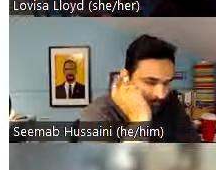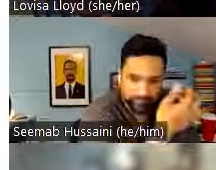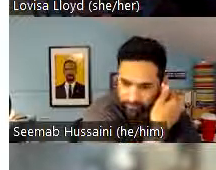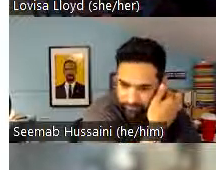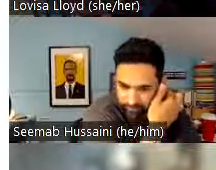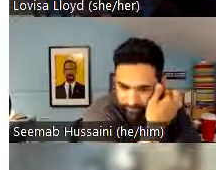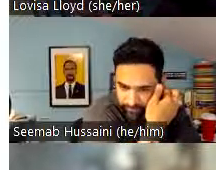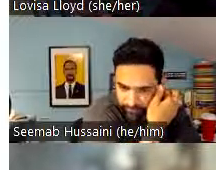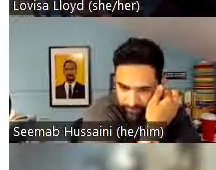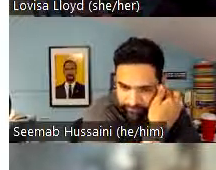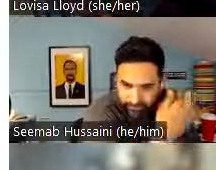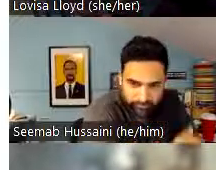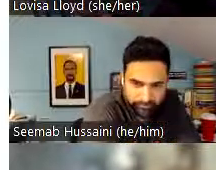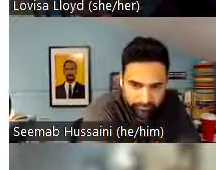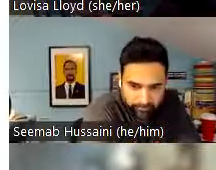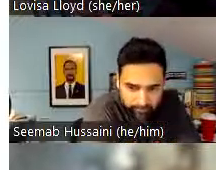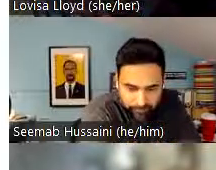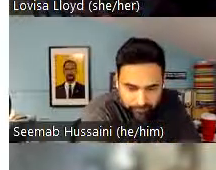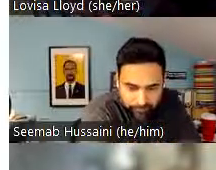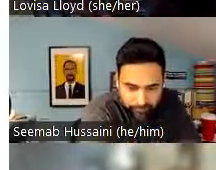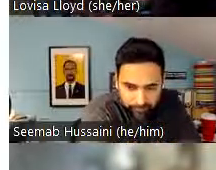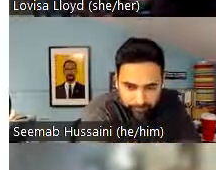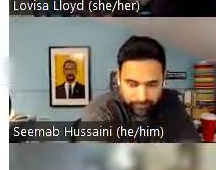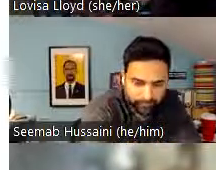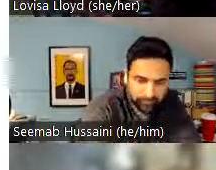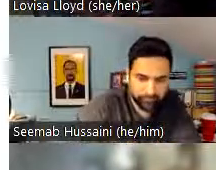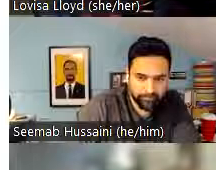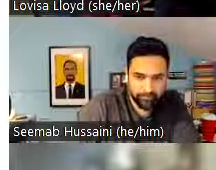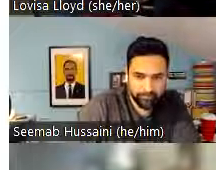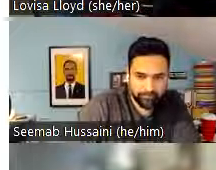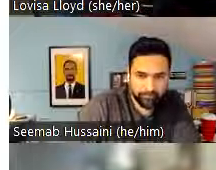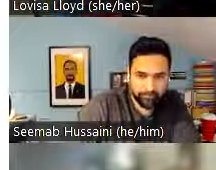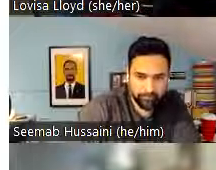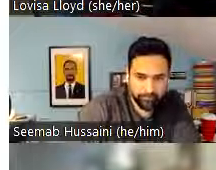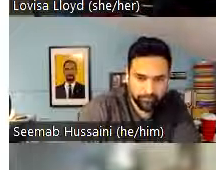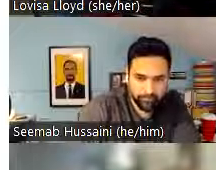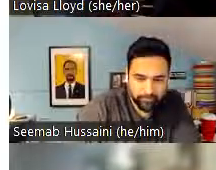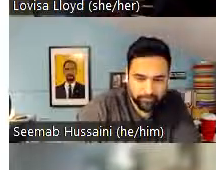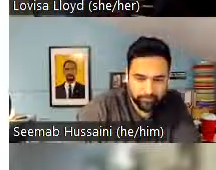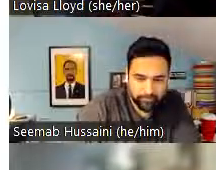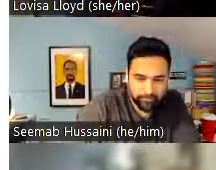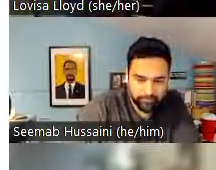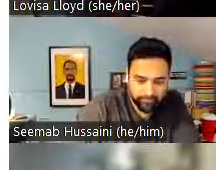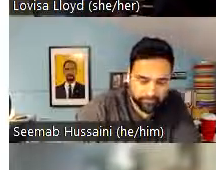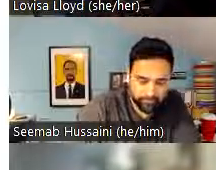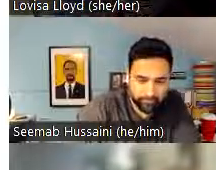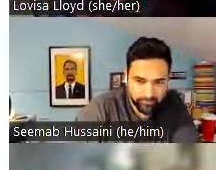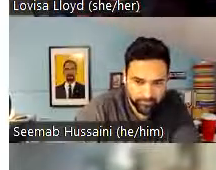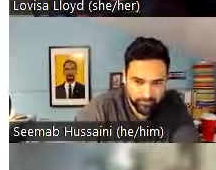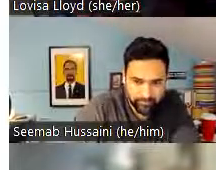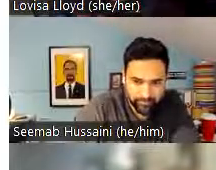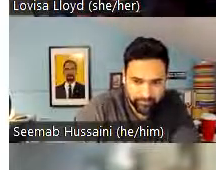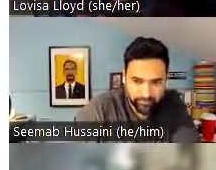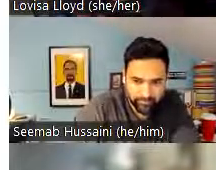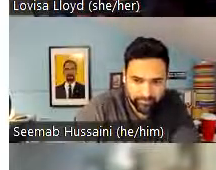other commissioners or the commission itself. And this is essentially a pared down version of this longer social